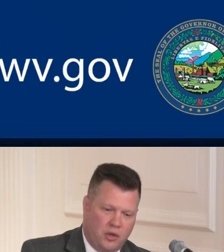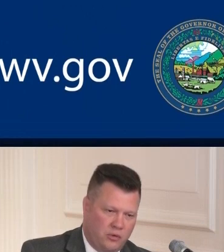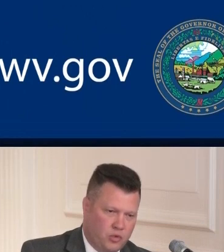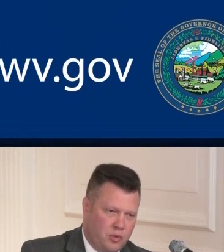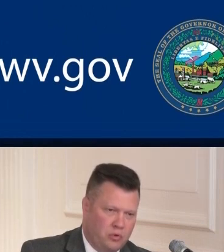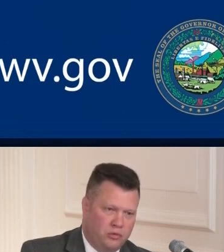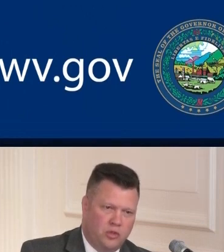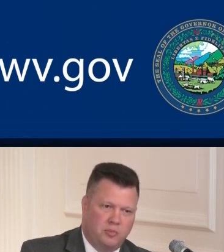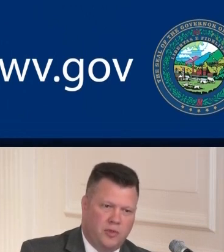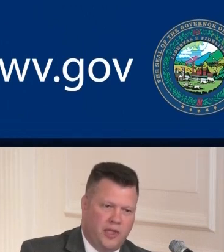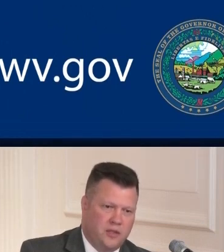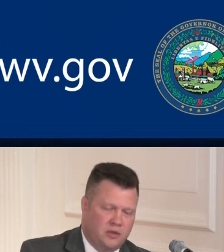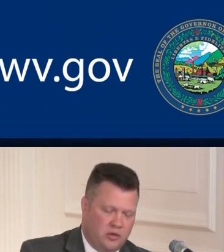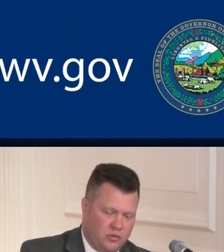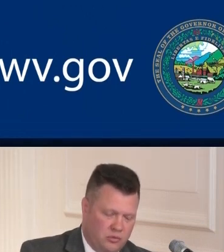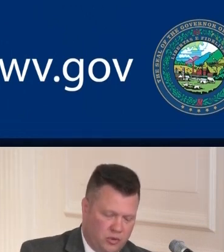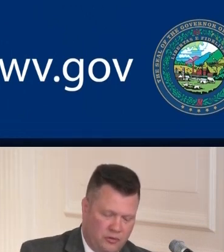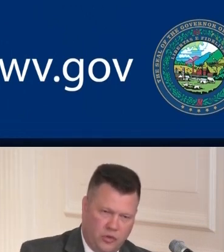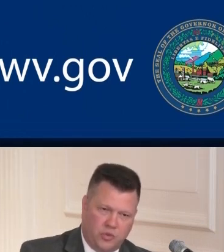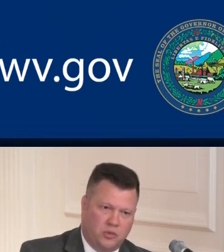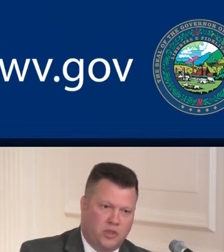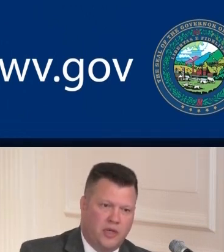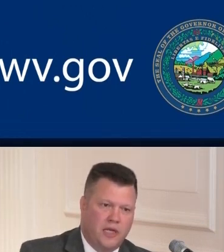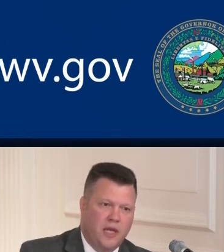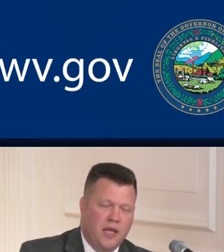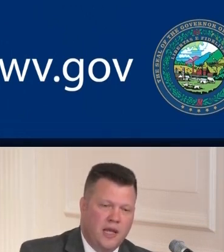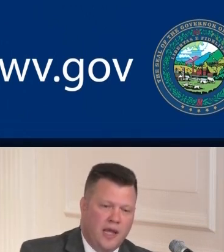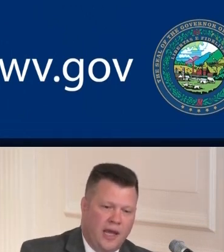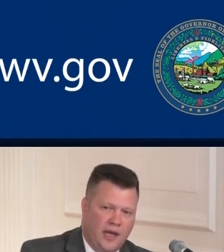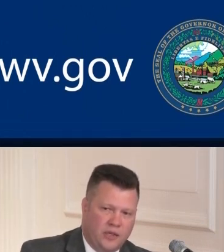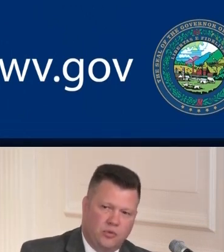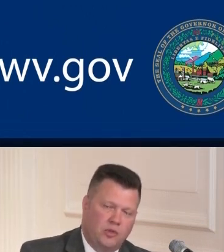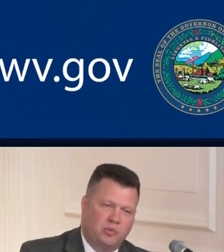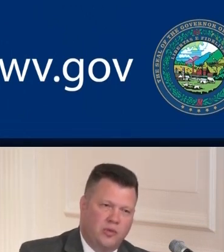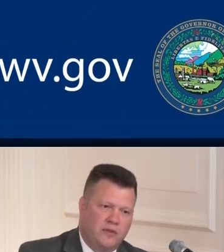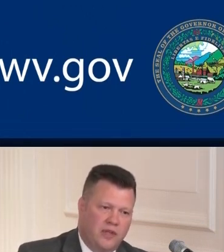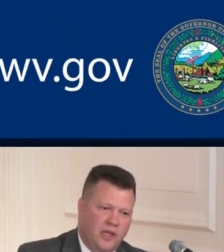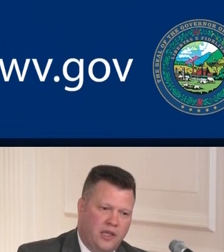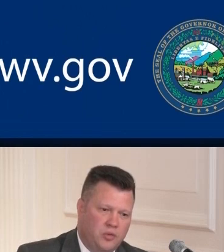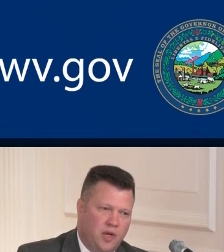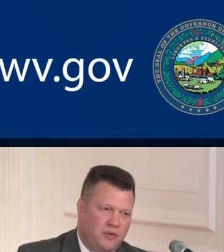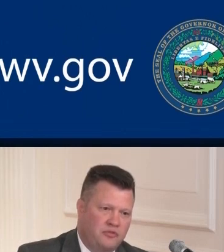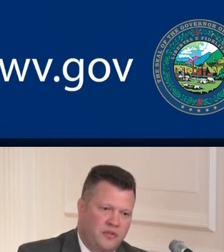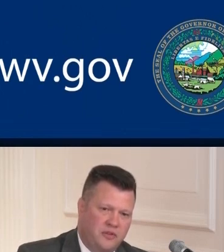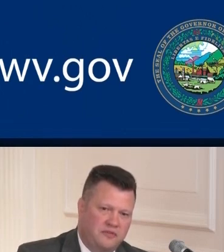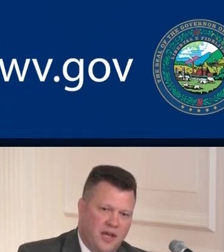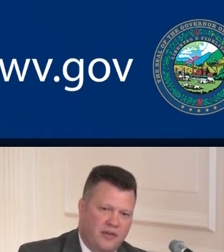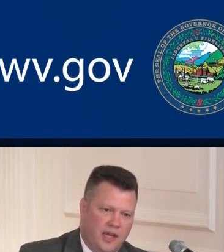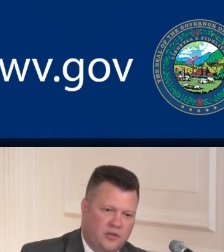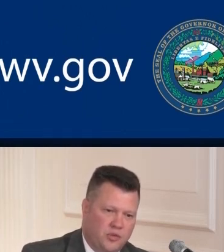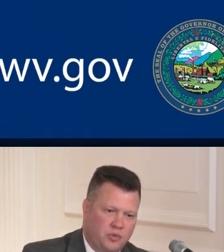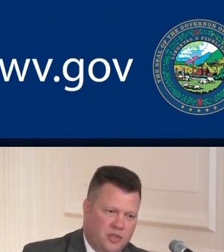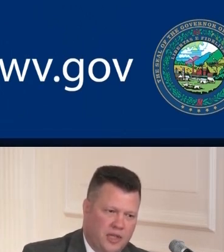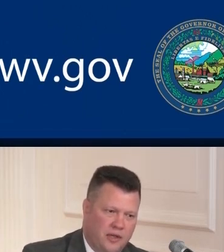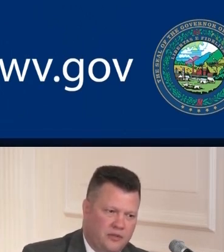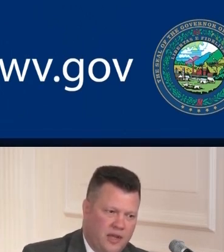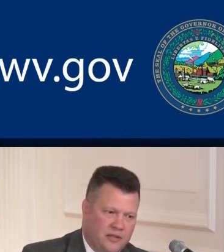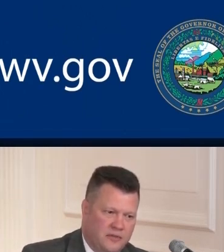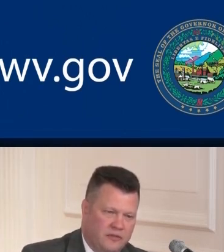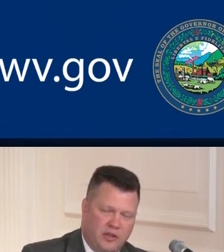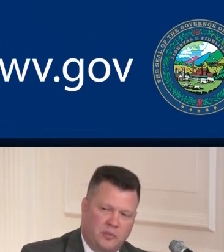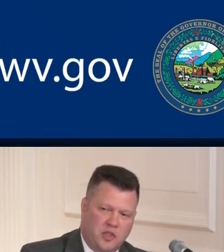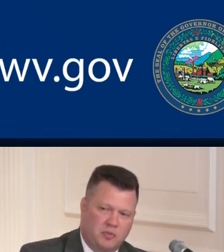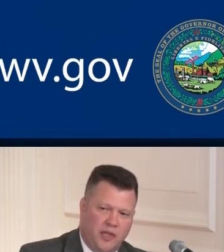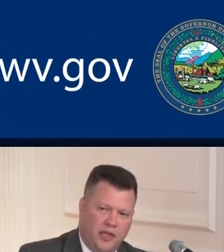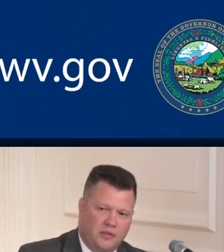We go to those remote learning plans. Our students are on virtual learning. And I truly believe that each one of our 55 county superintendents, as